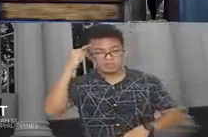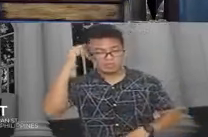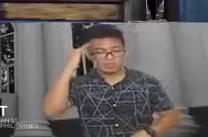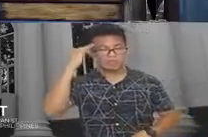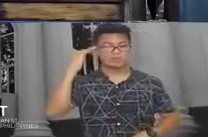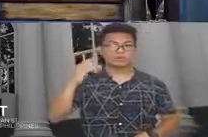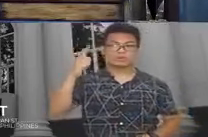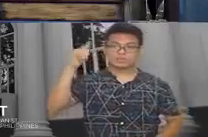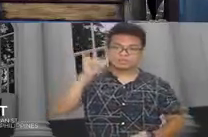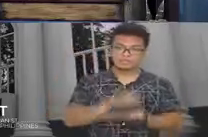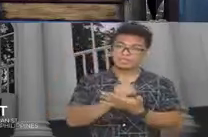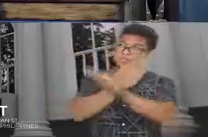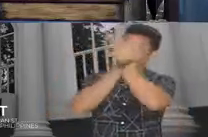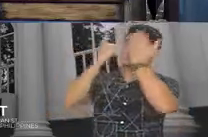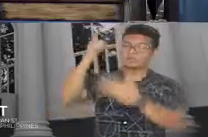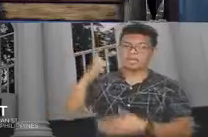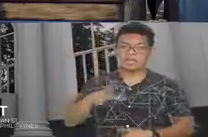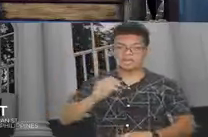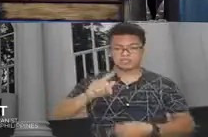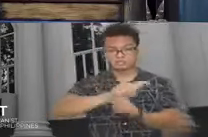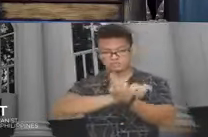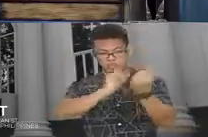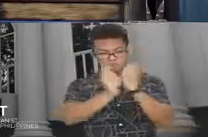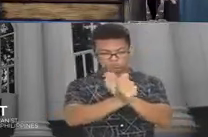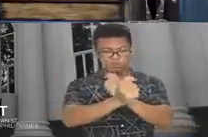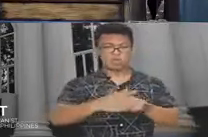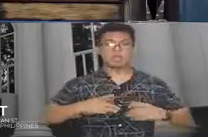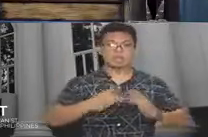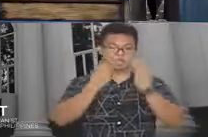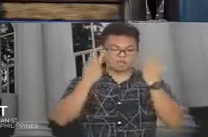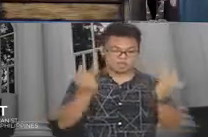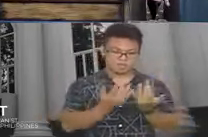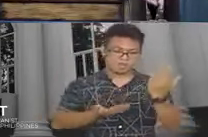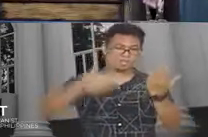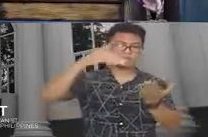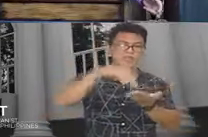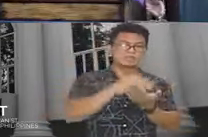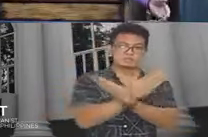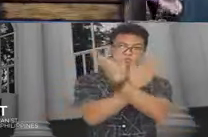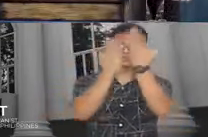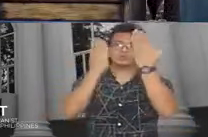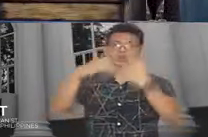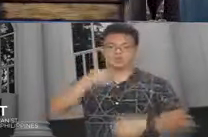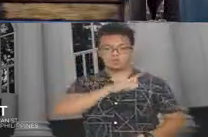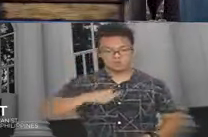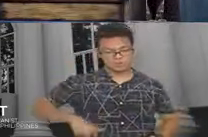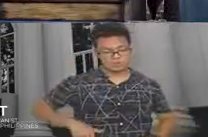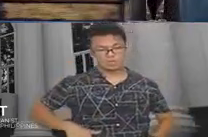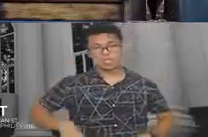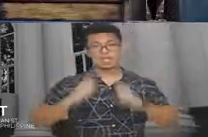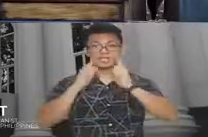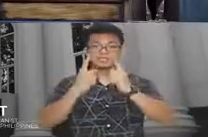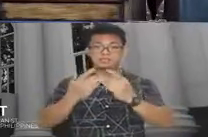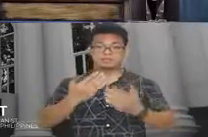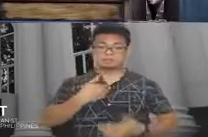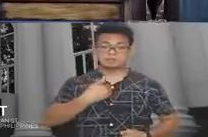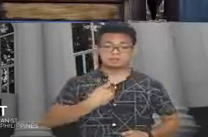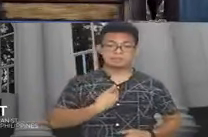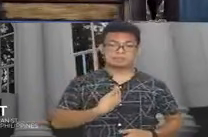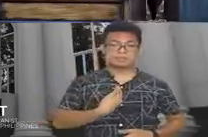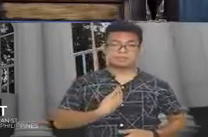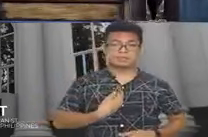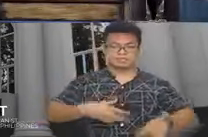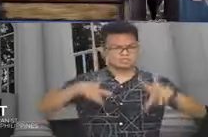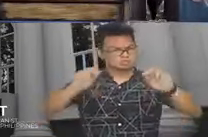art God and that thou hast turned their heart back again. Lord, answer me.